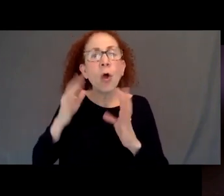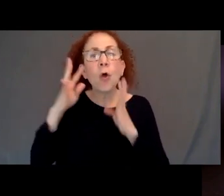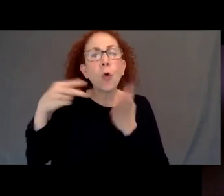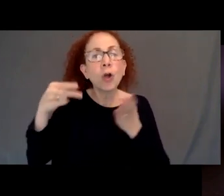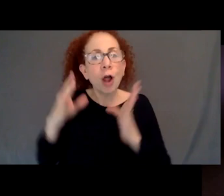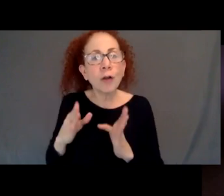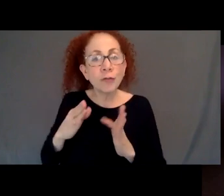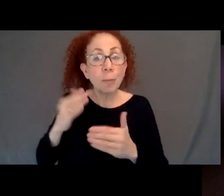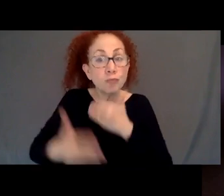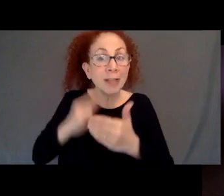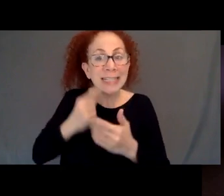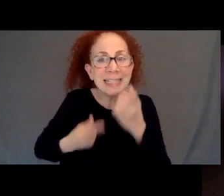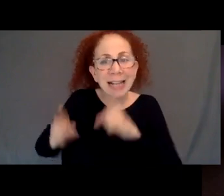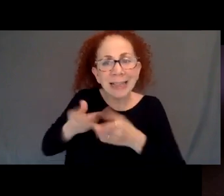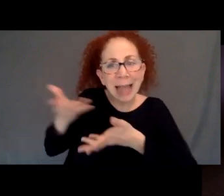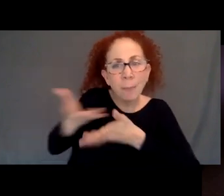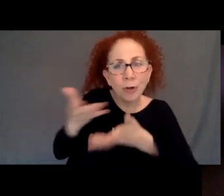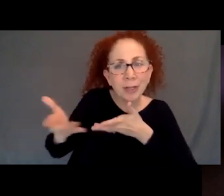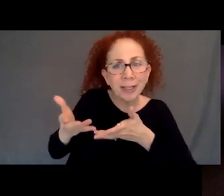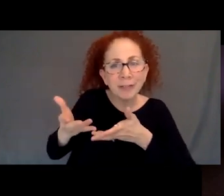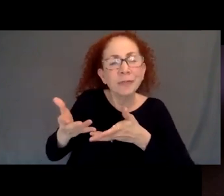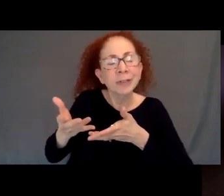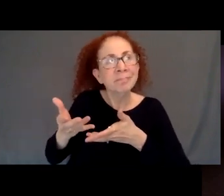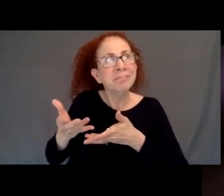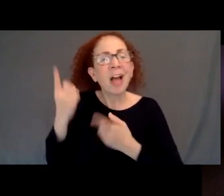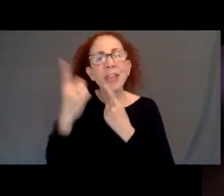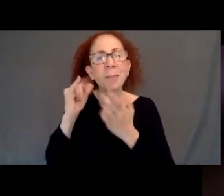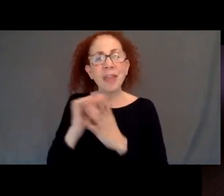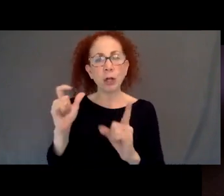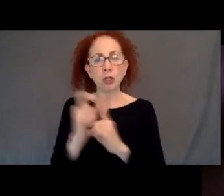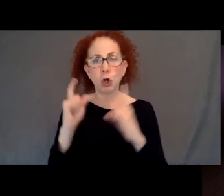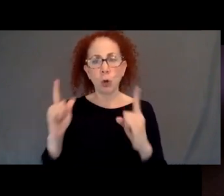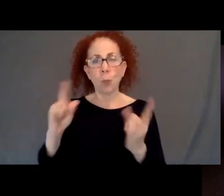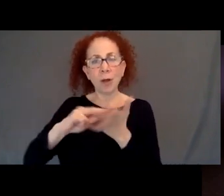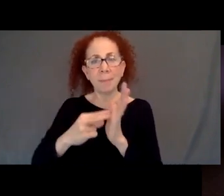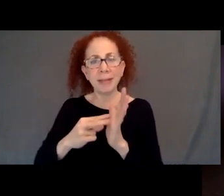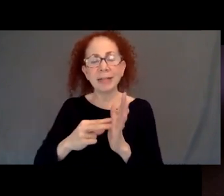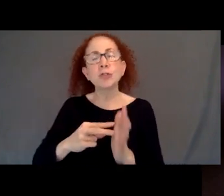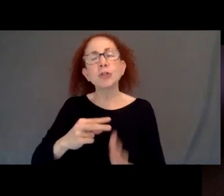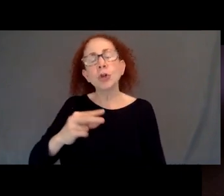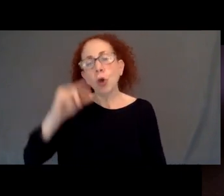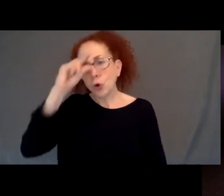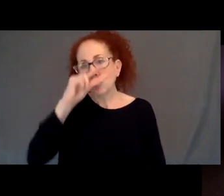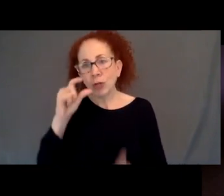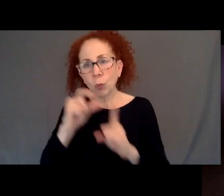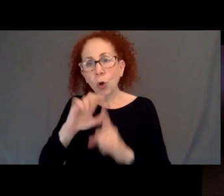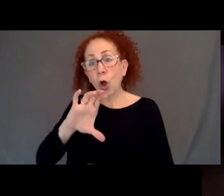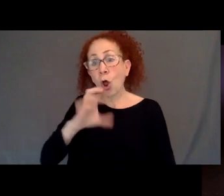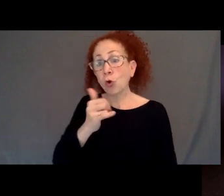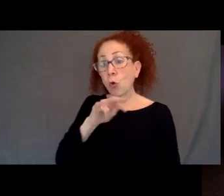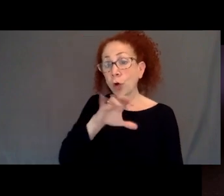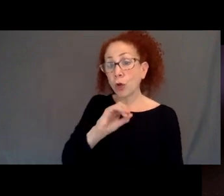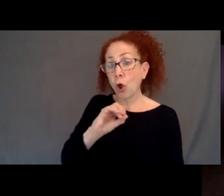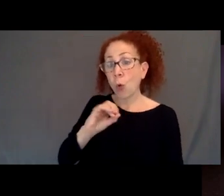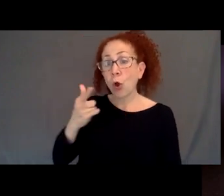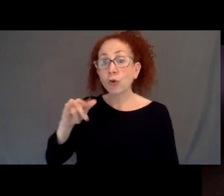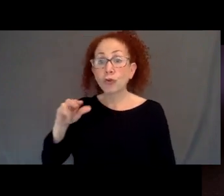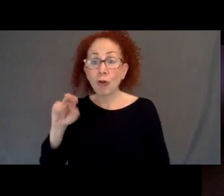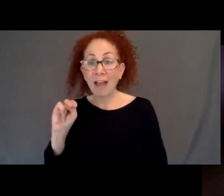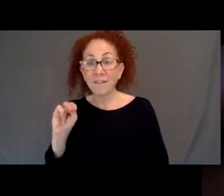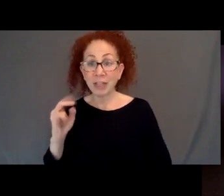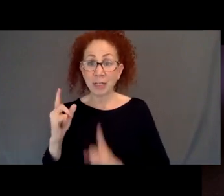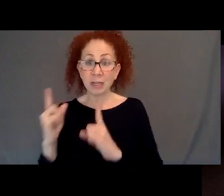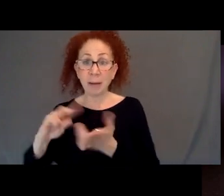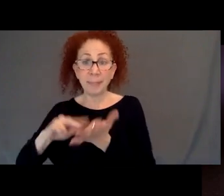also brings up what that term actually means. It's from the Greek words choreo and grapheme. Grapheme means to write, and